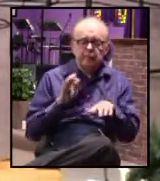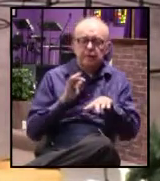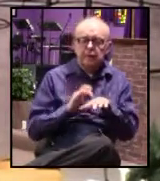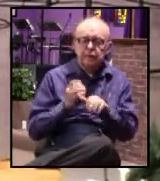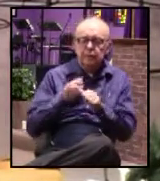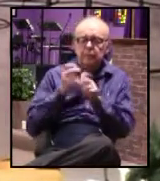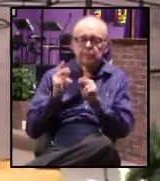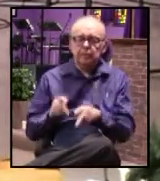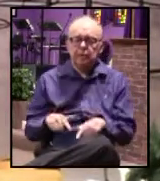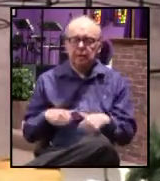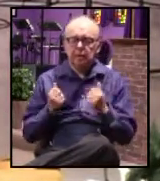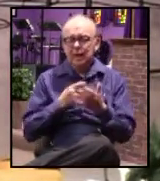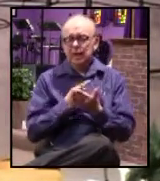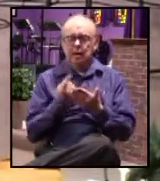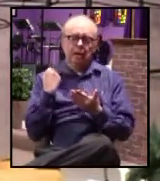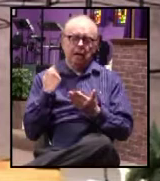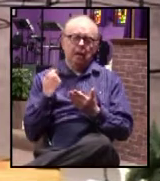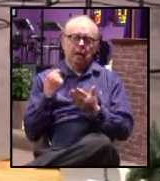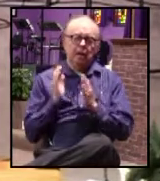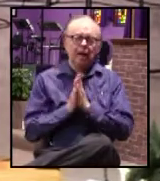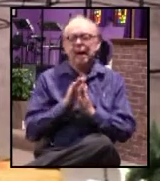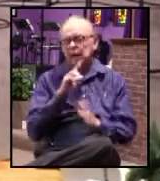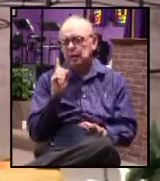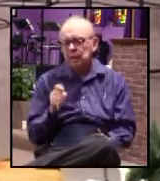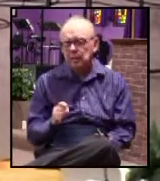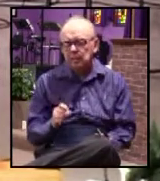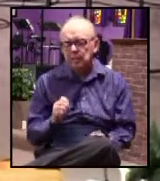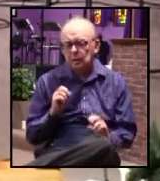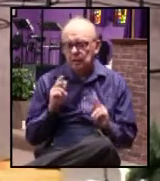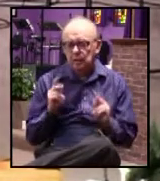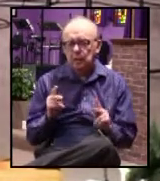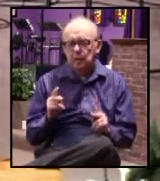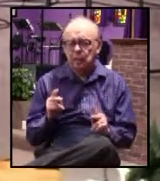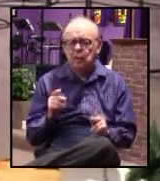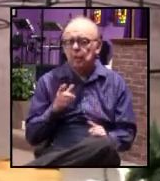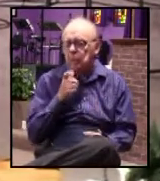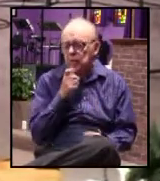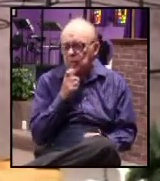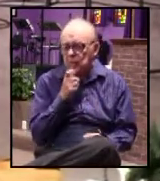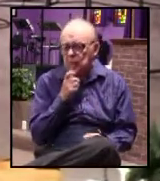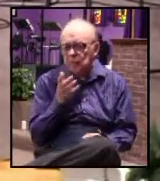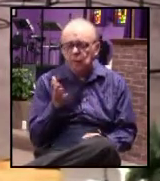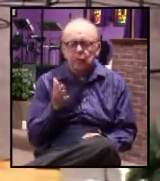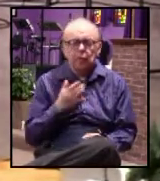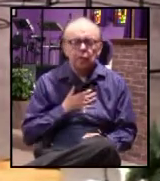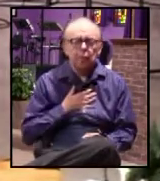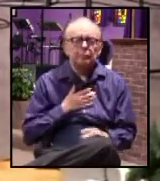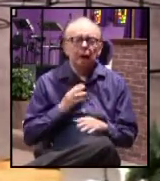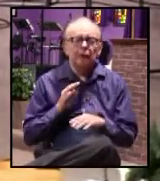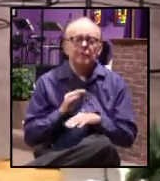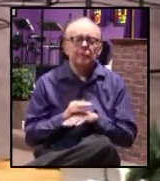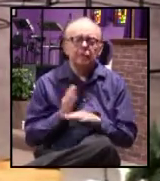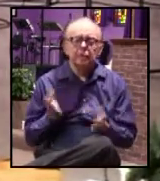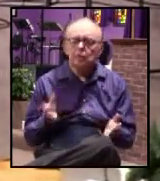lives. So last week we were asking the question, well, okay, so who's my mission?